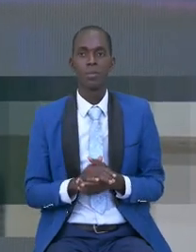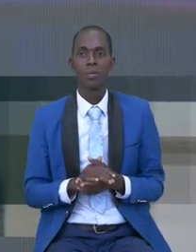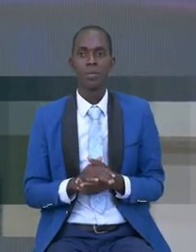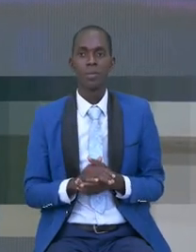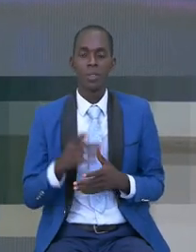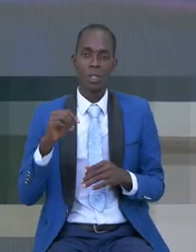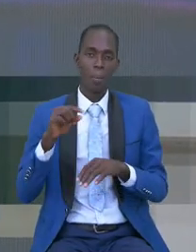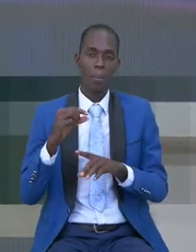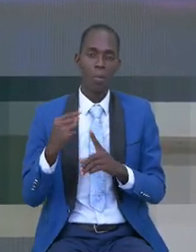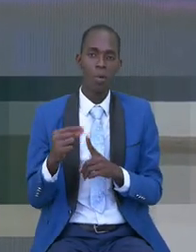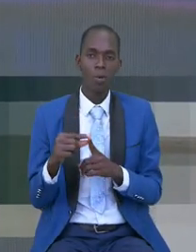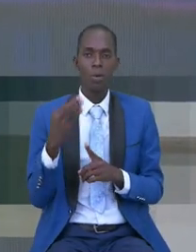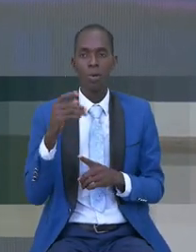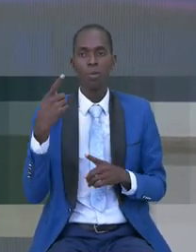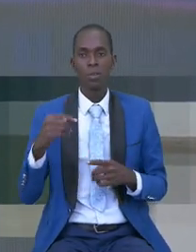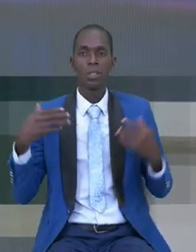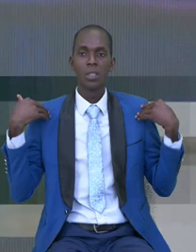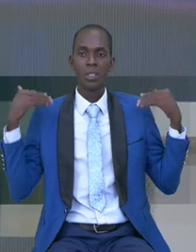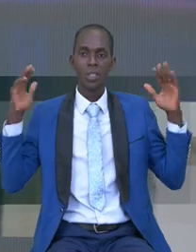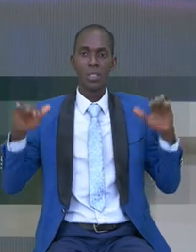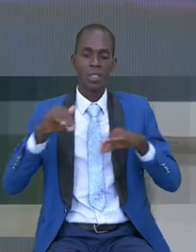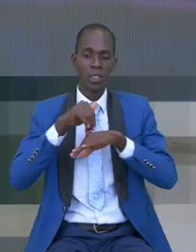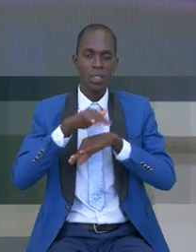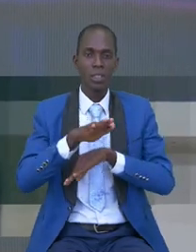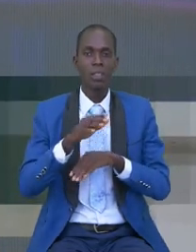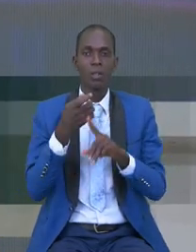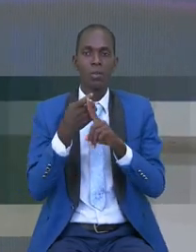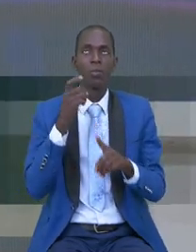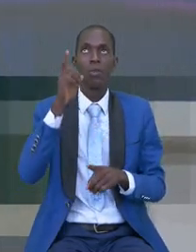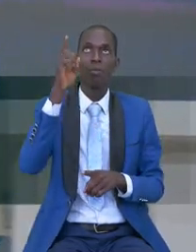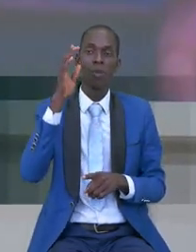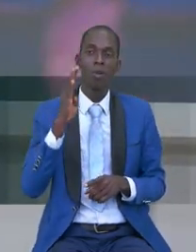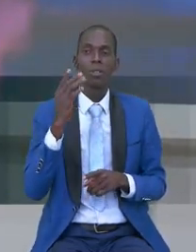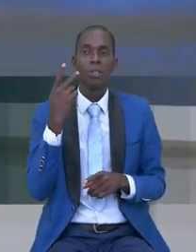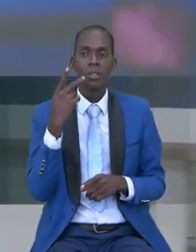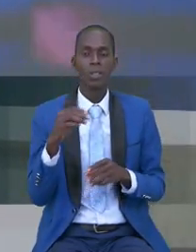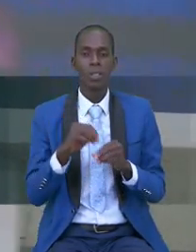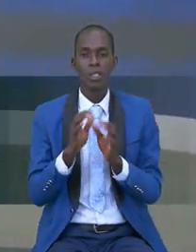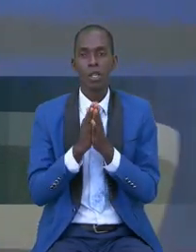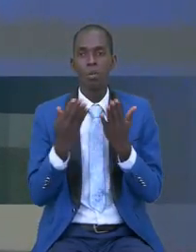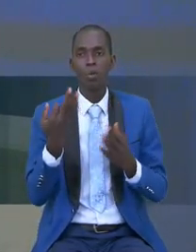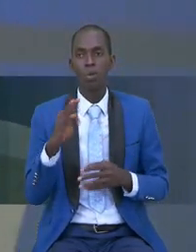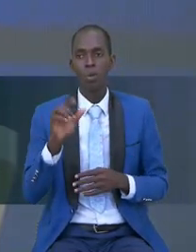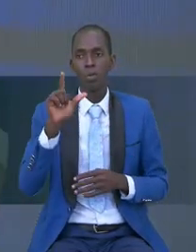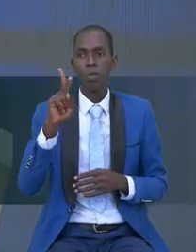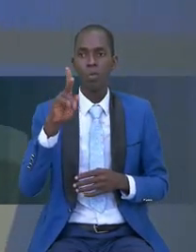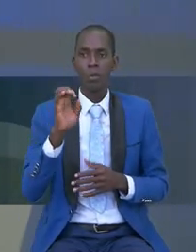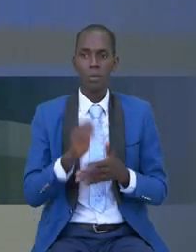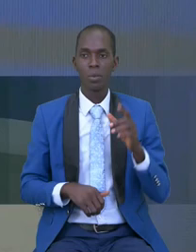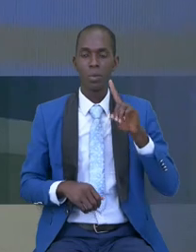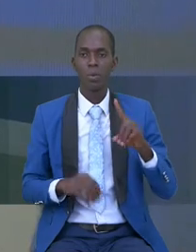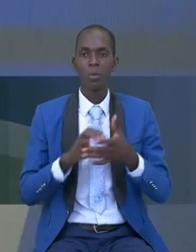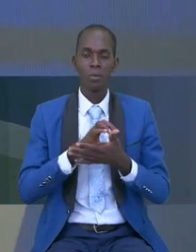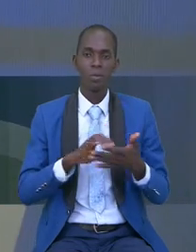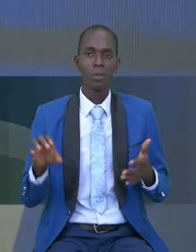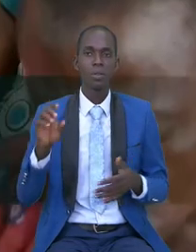message of the angels sent from God. It tells us in Luke chapter 1, reading from